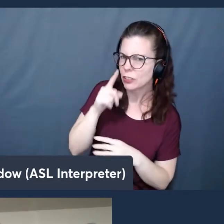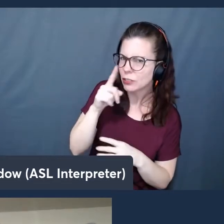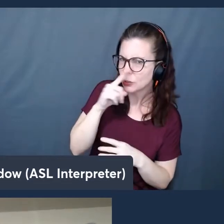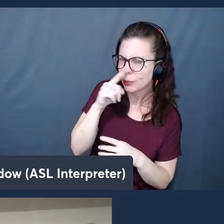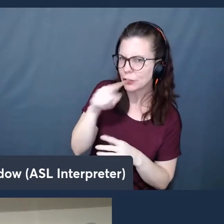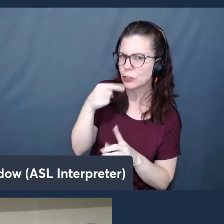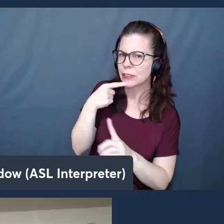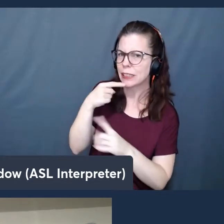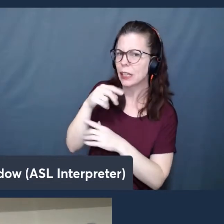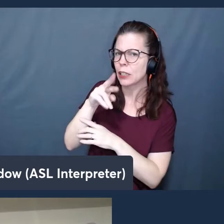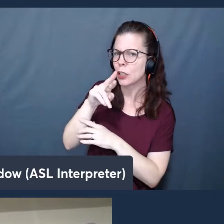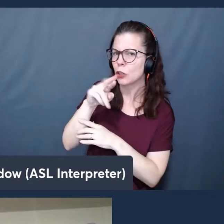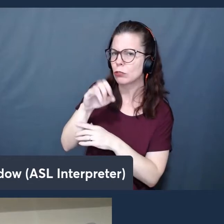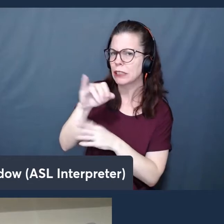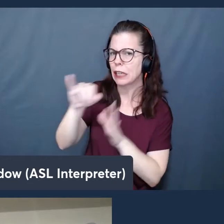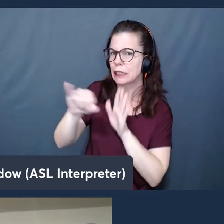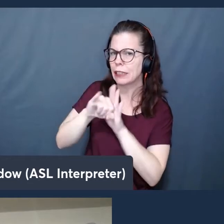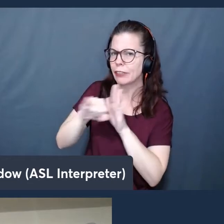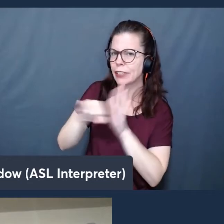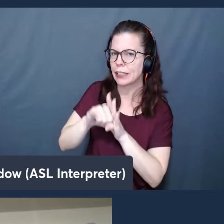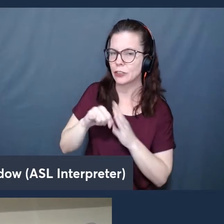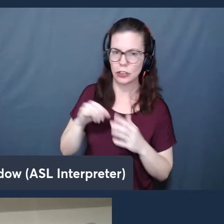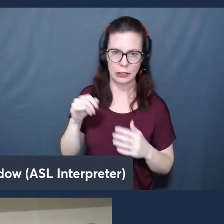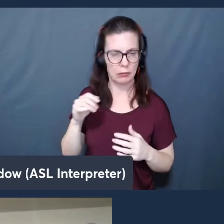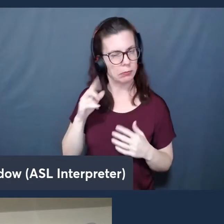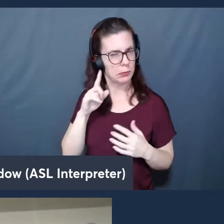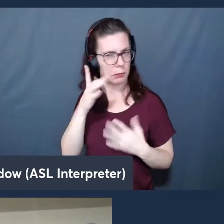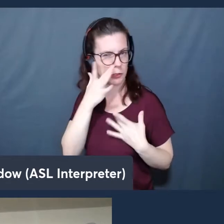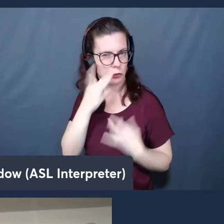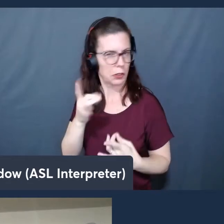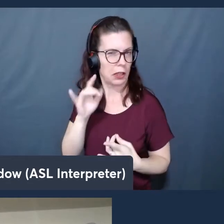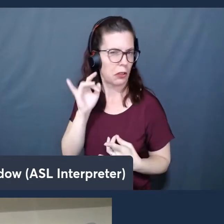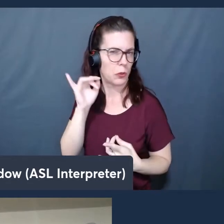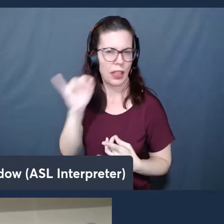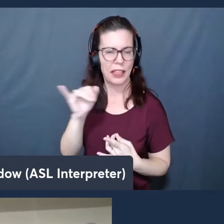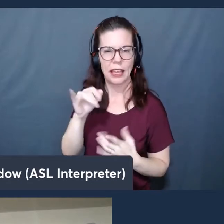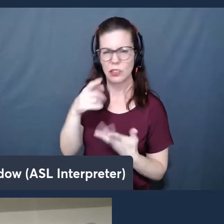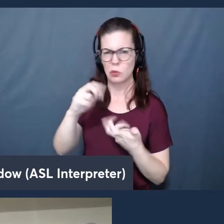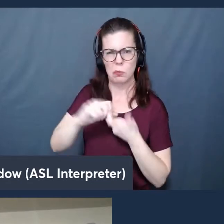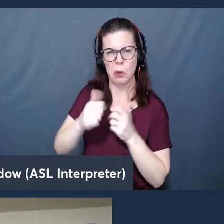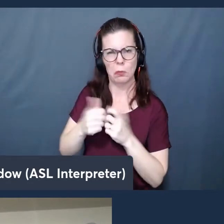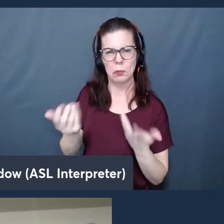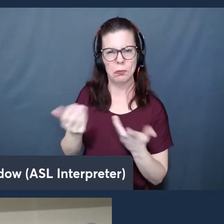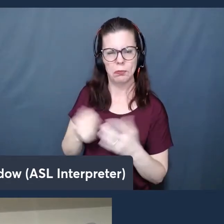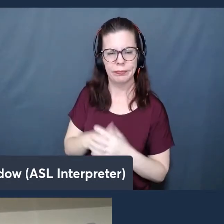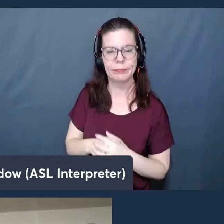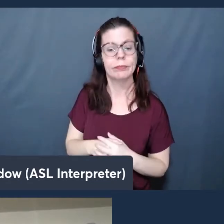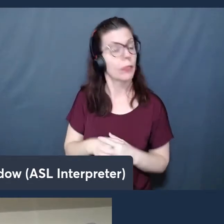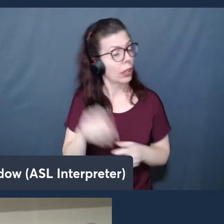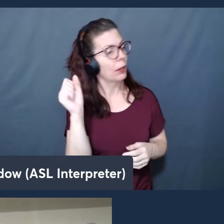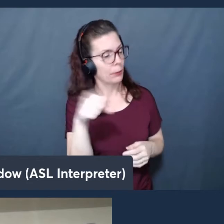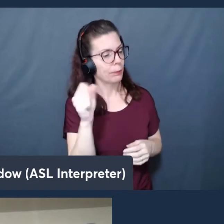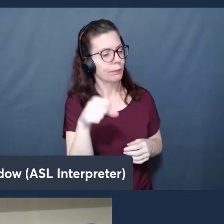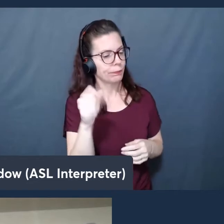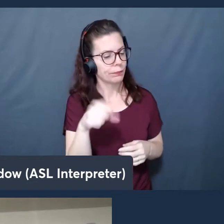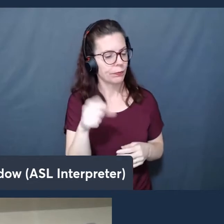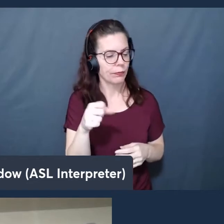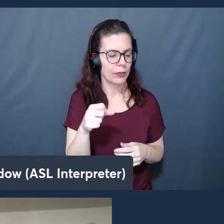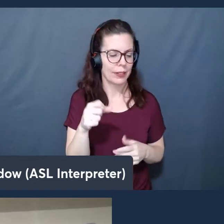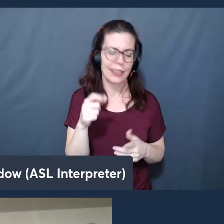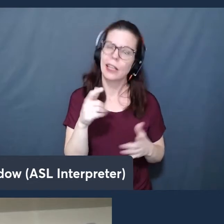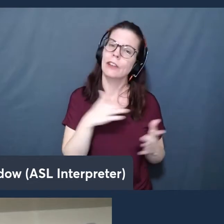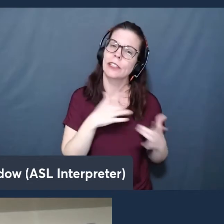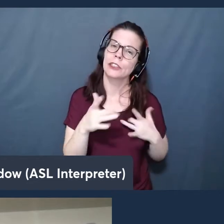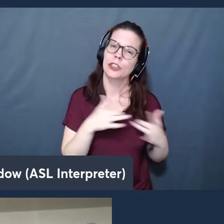term re-identification. That sounds interesting. What does that mean? What kind of a problem is that? Yeah, there's